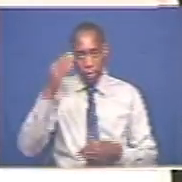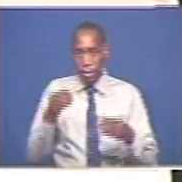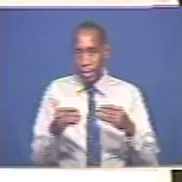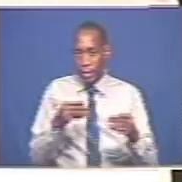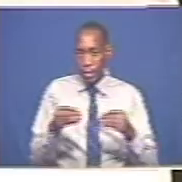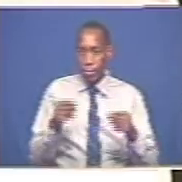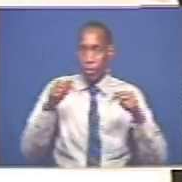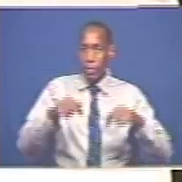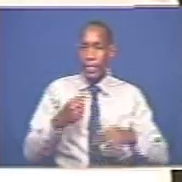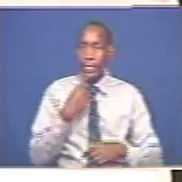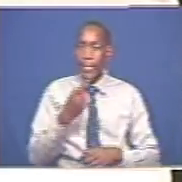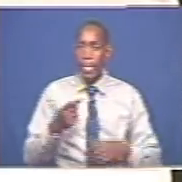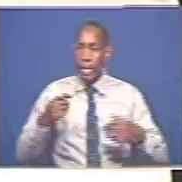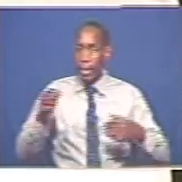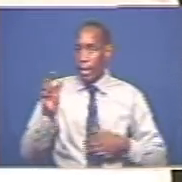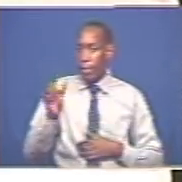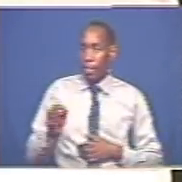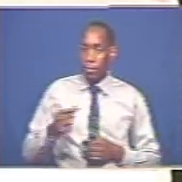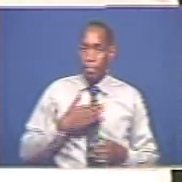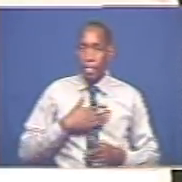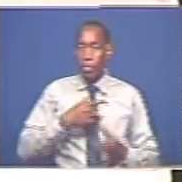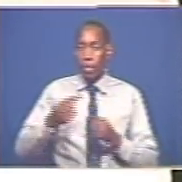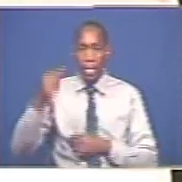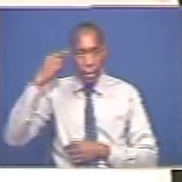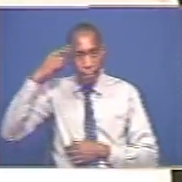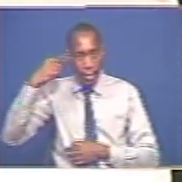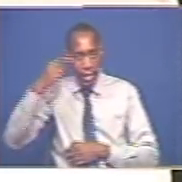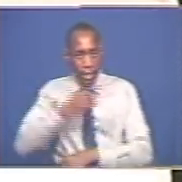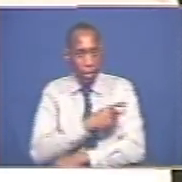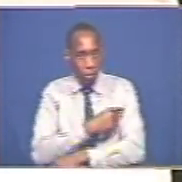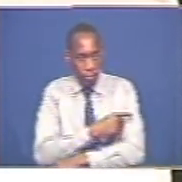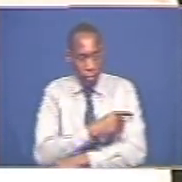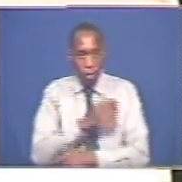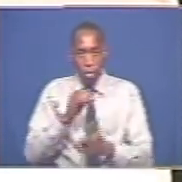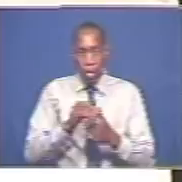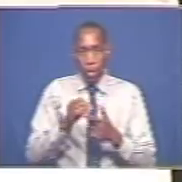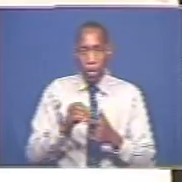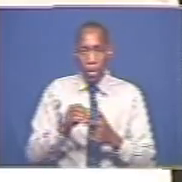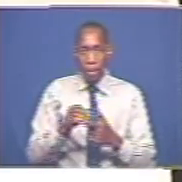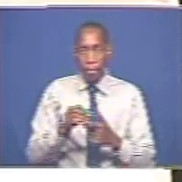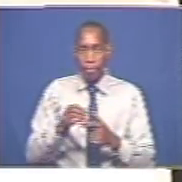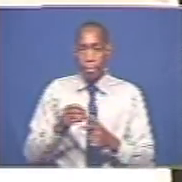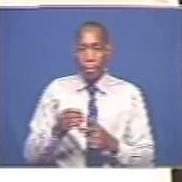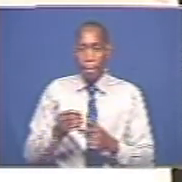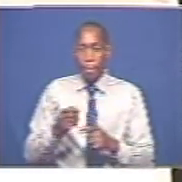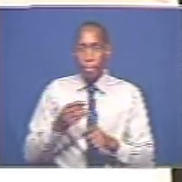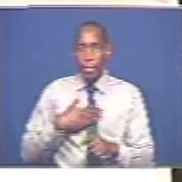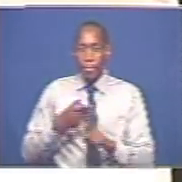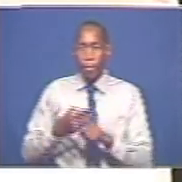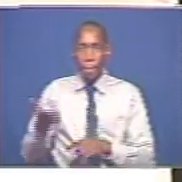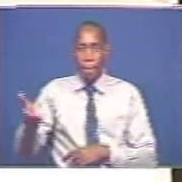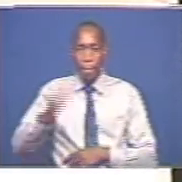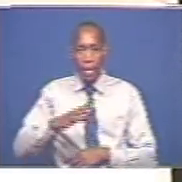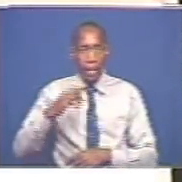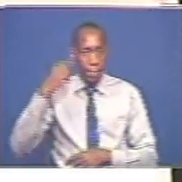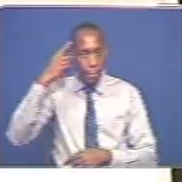you told somebody you're going to Mathare Hospital or you are coming from Mathare Hospital when I was doing my internship, yeah.